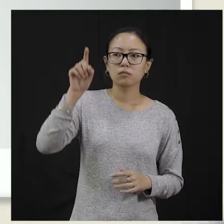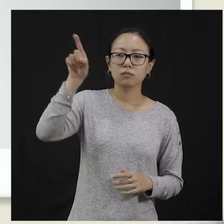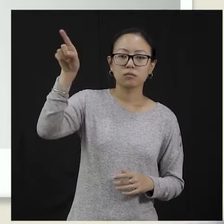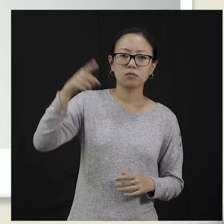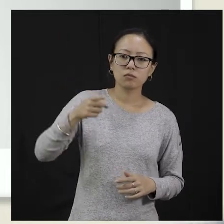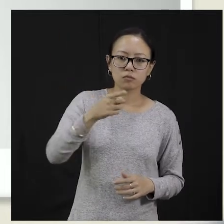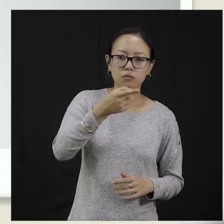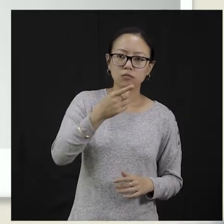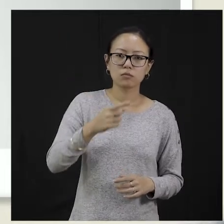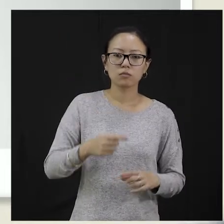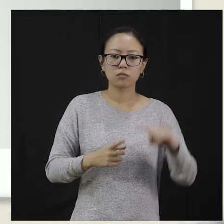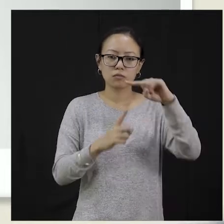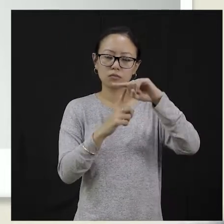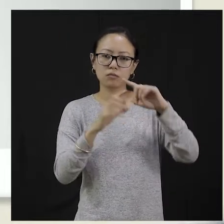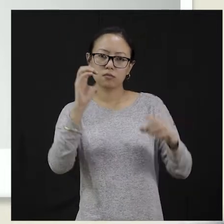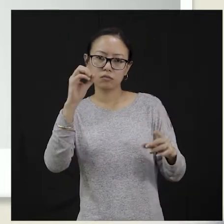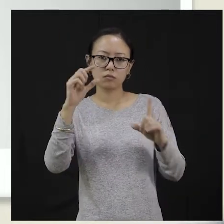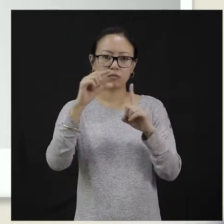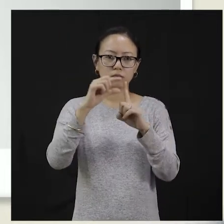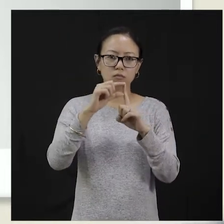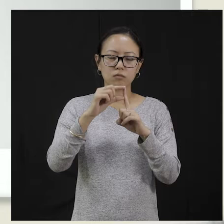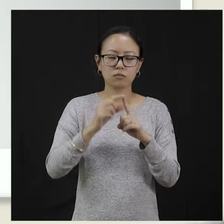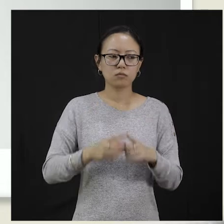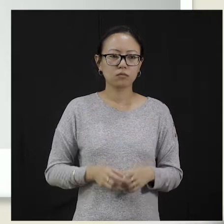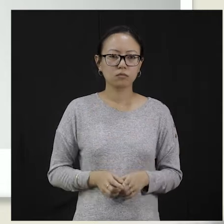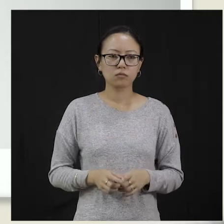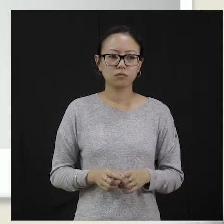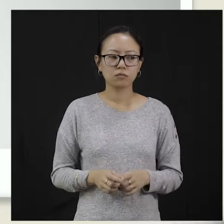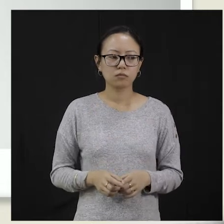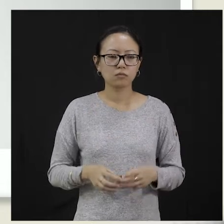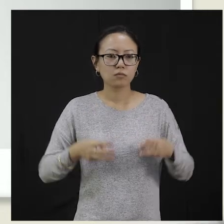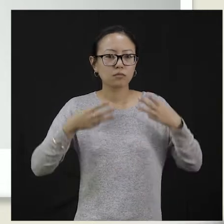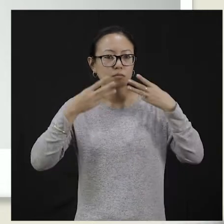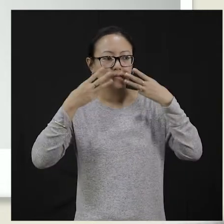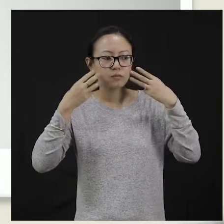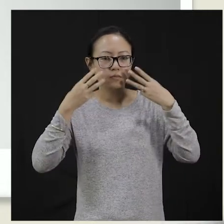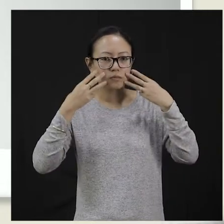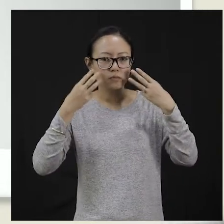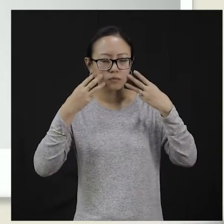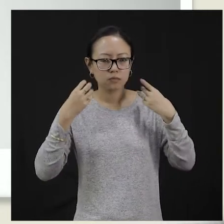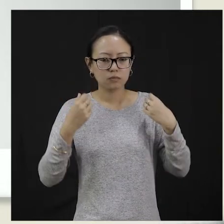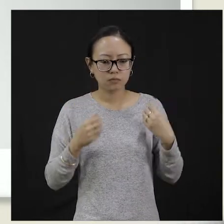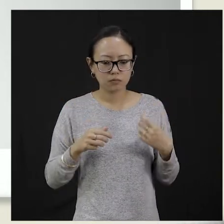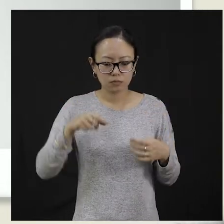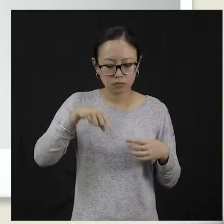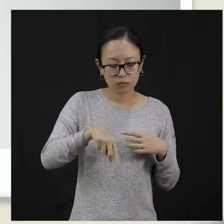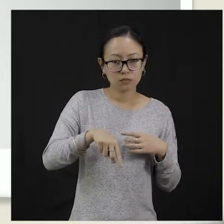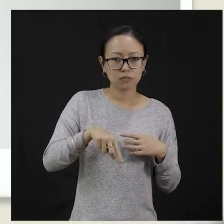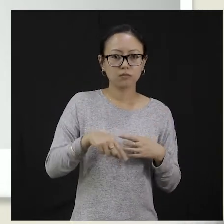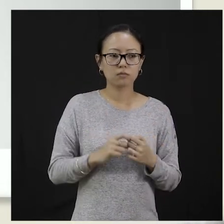top. T-O-P, top. Then you have to color the cat because cat is sitting